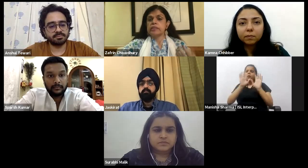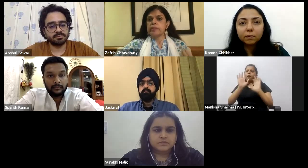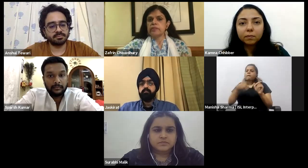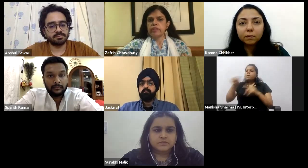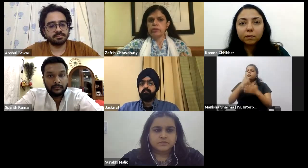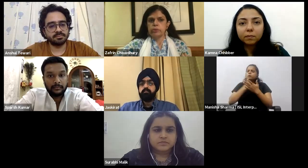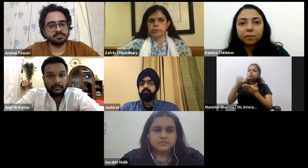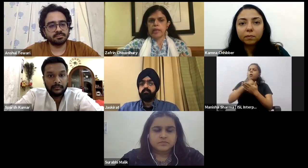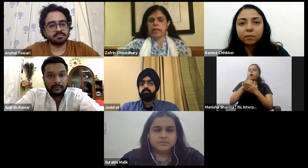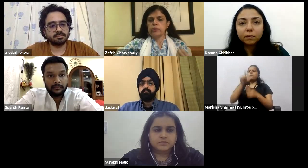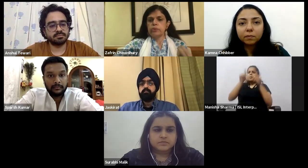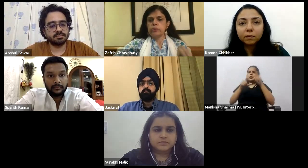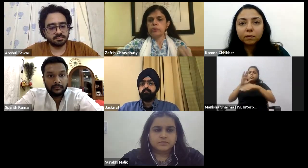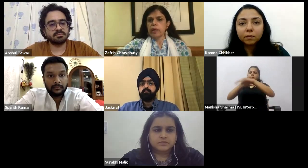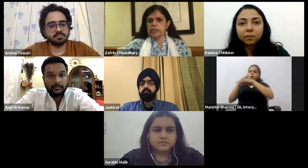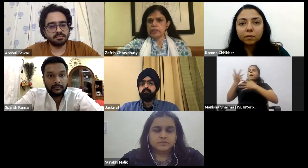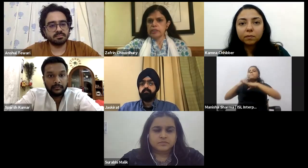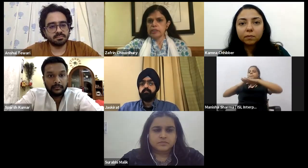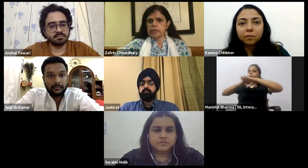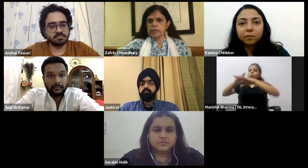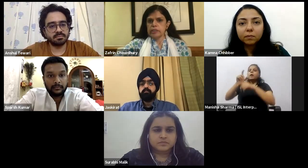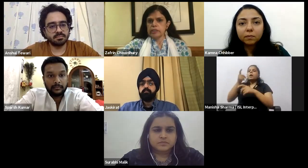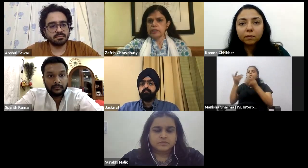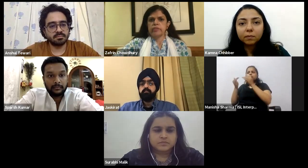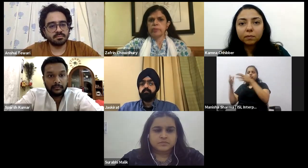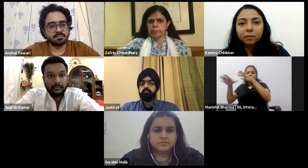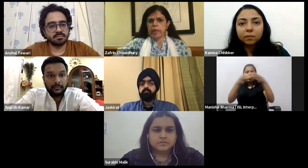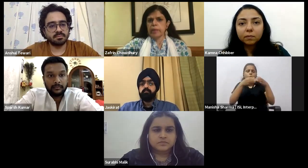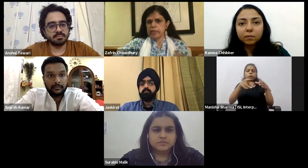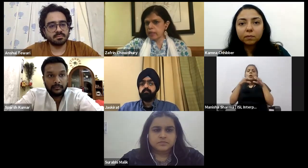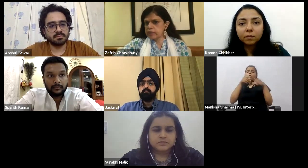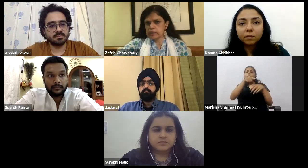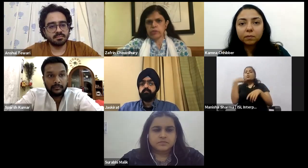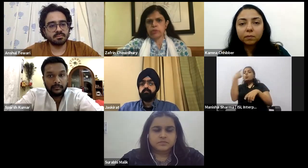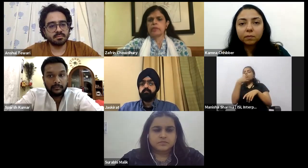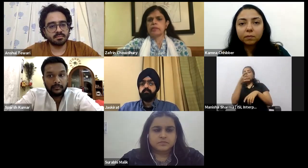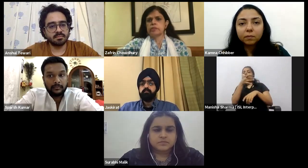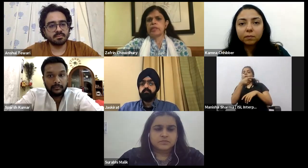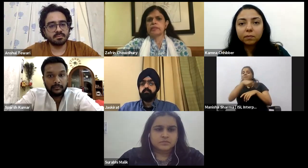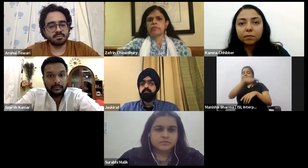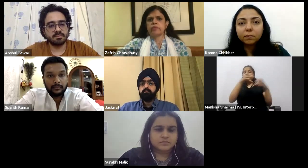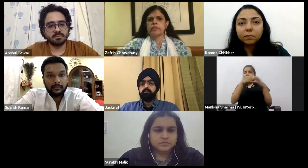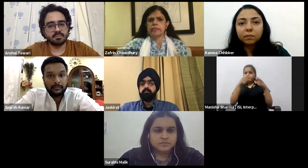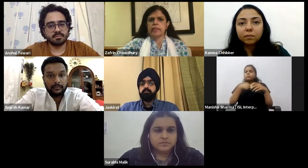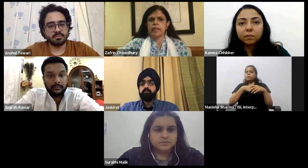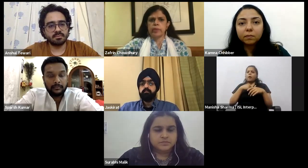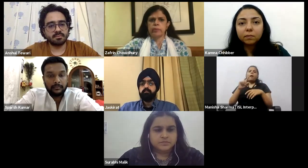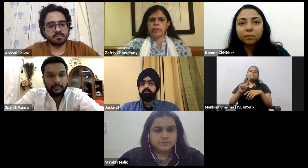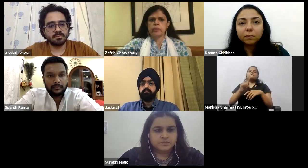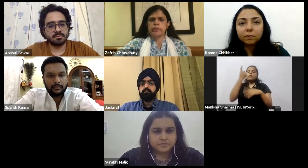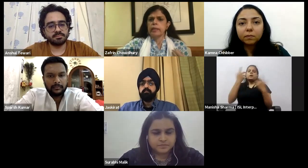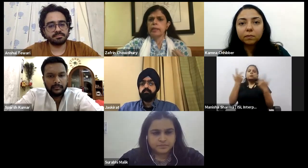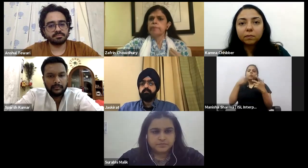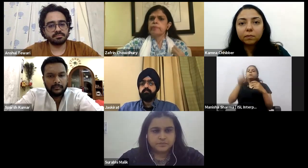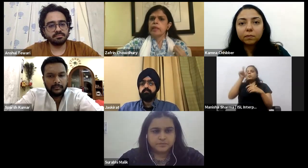to reach out to protect specific groups. And who are these specific groups? We have primarily, as the speakers have